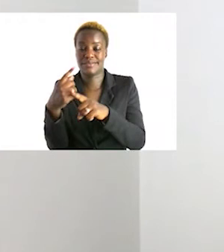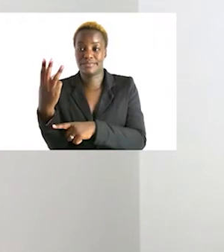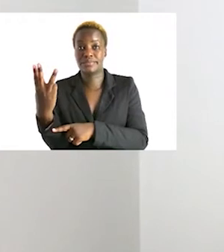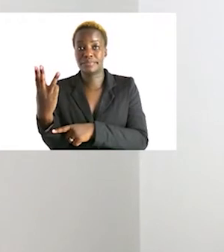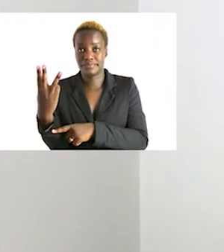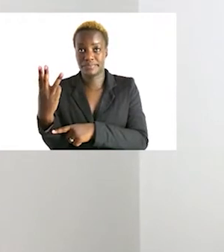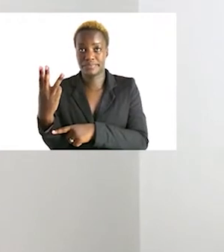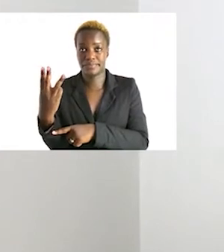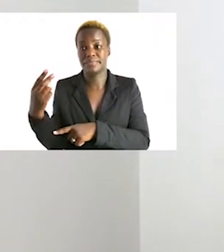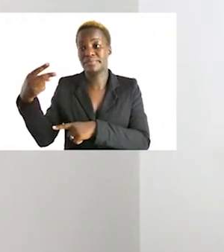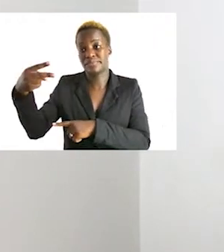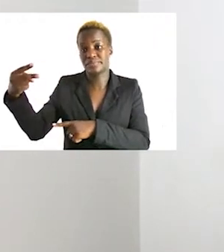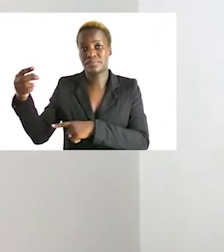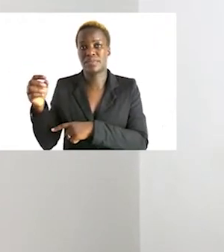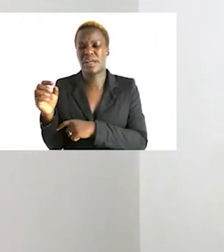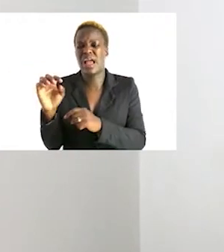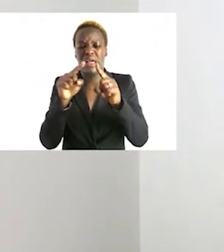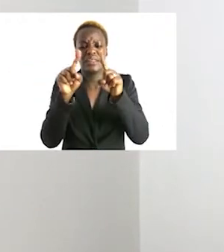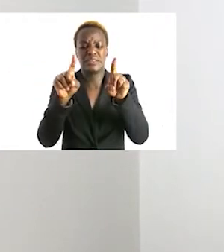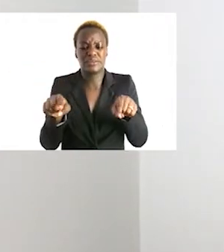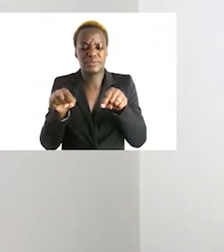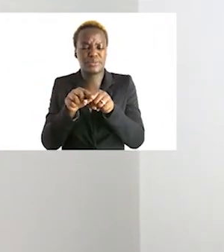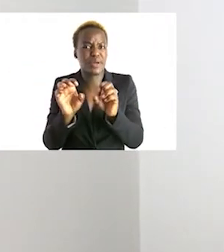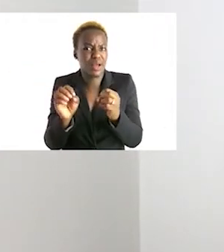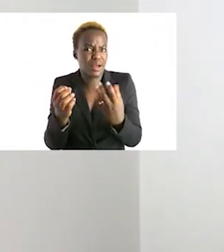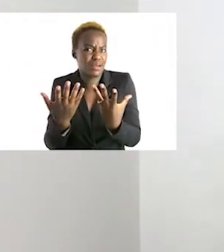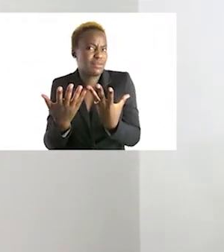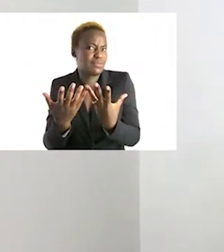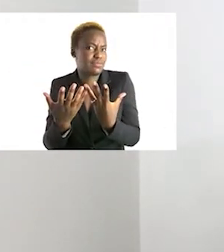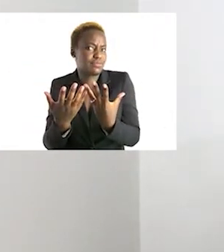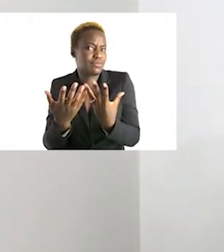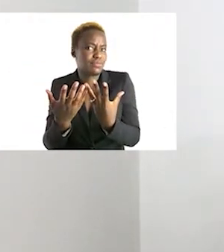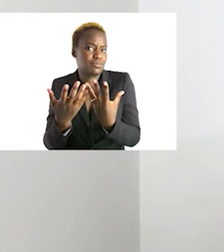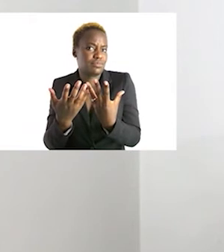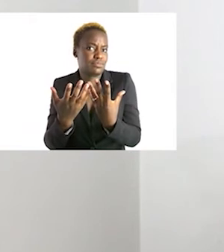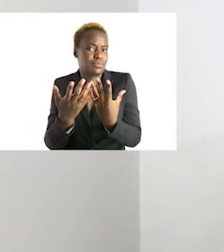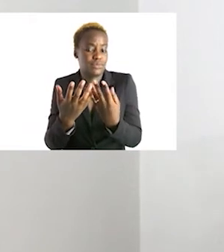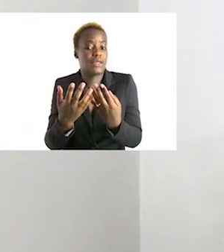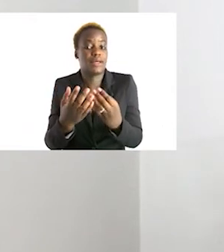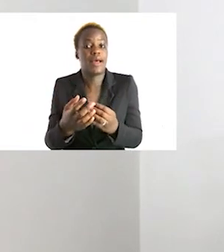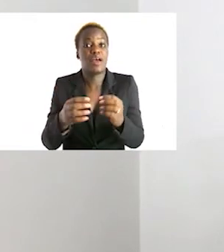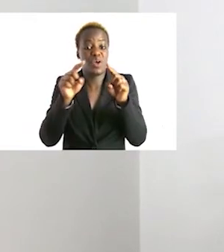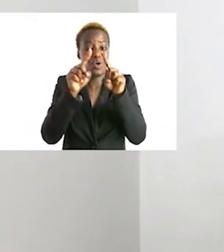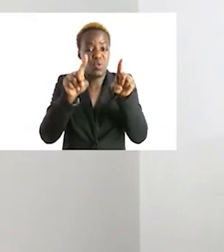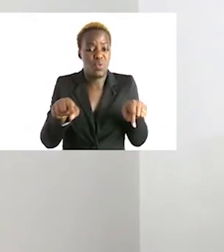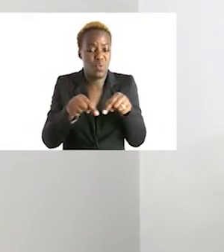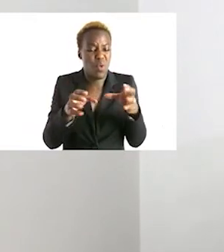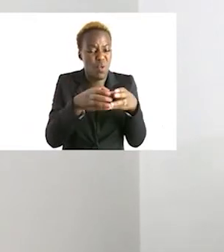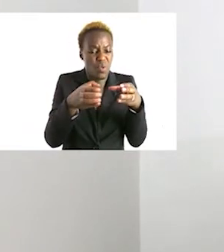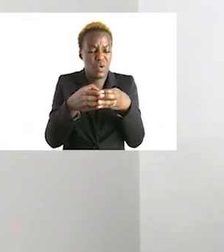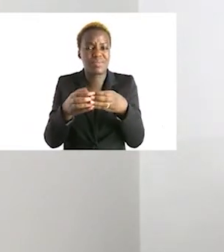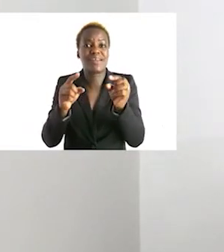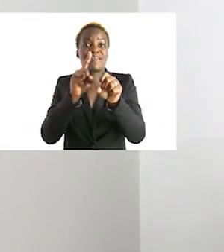3, how many boxes do we have, or how many groups do we have? The group is a number that normally appears here first.